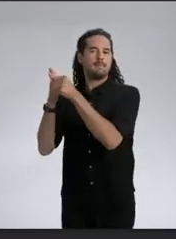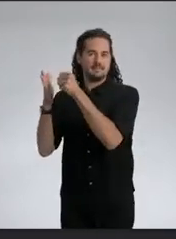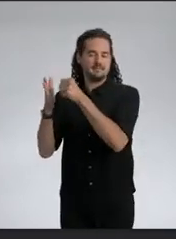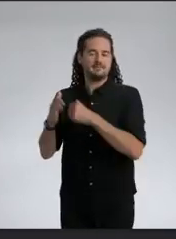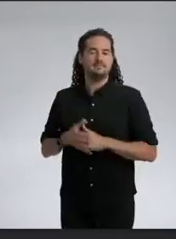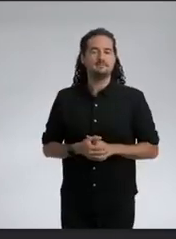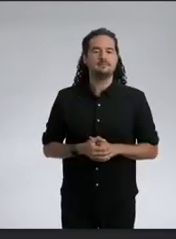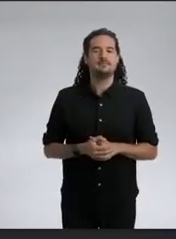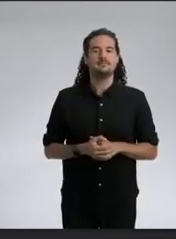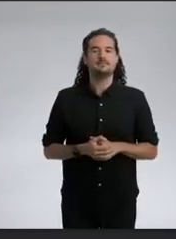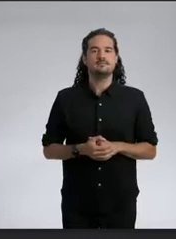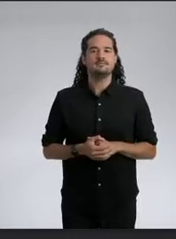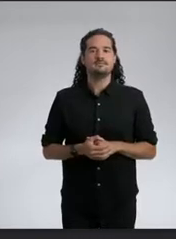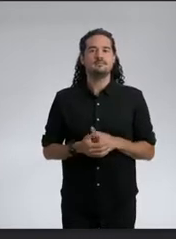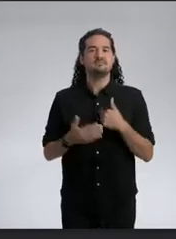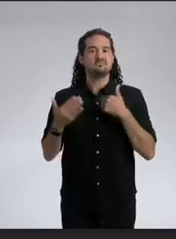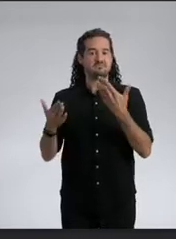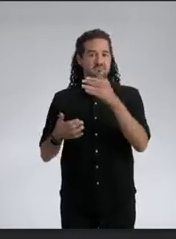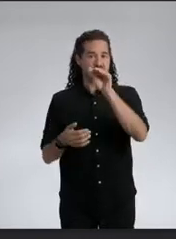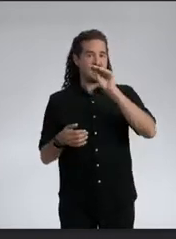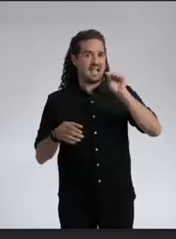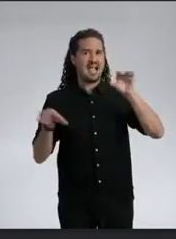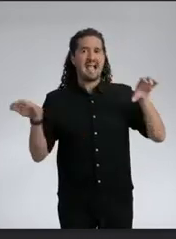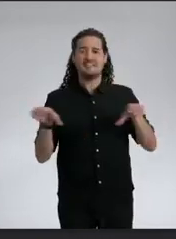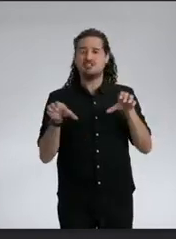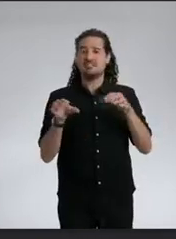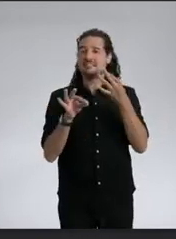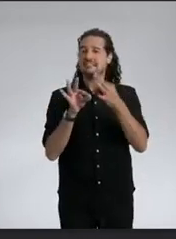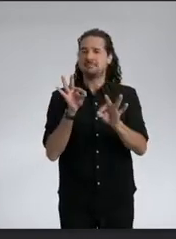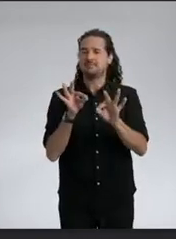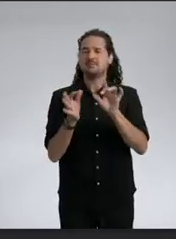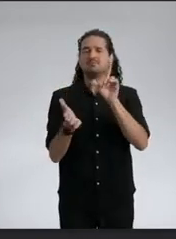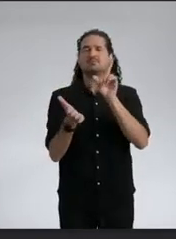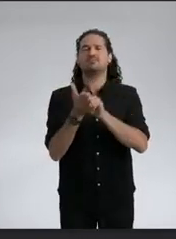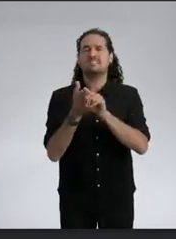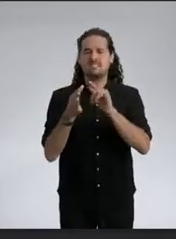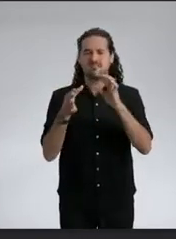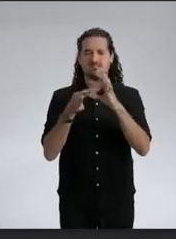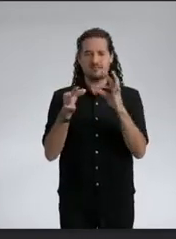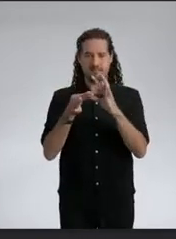I'm going to fill the action in with a simple print statement.